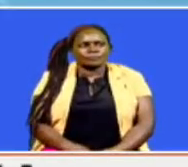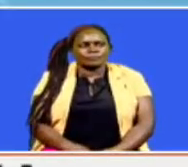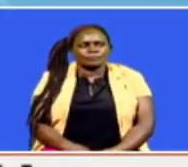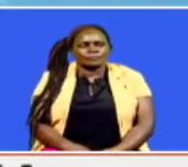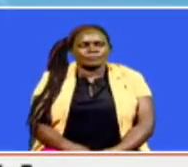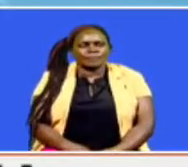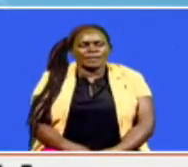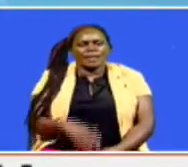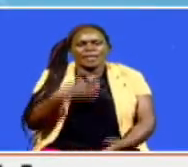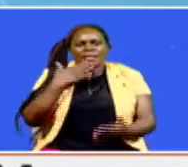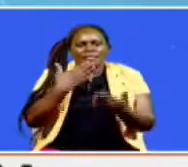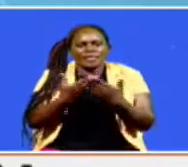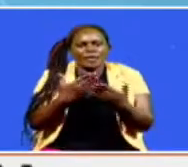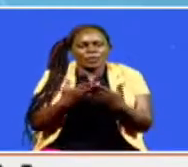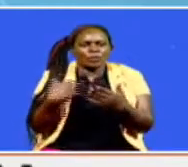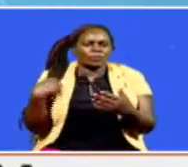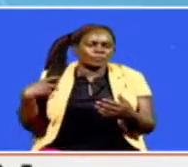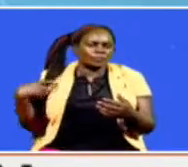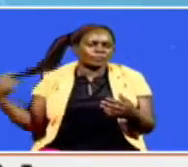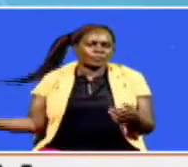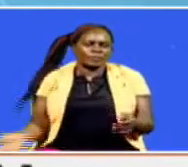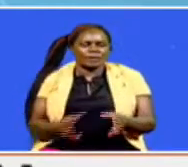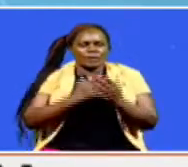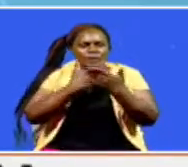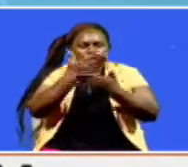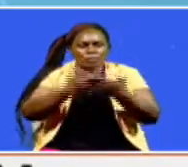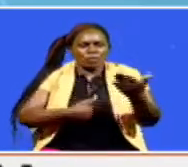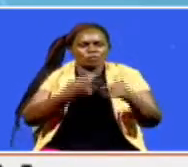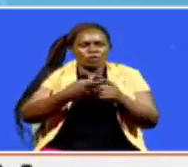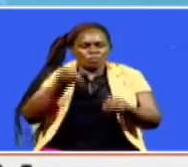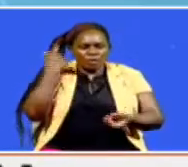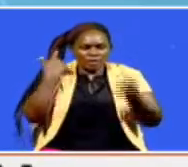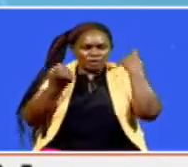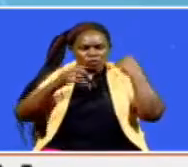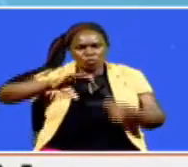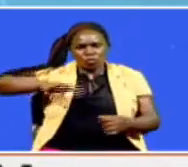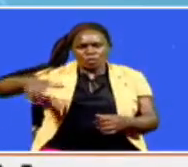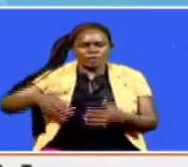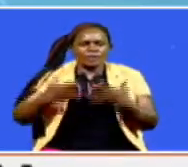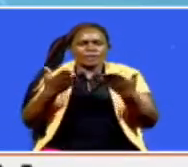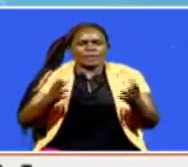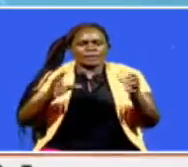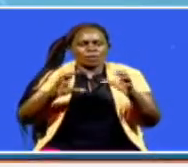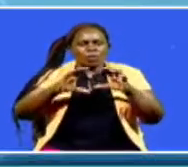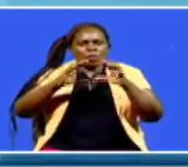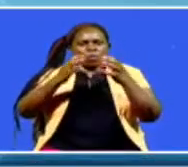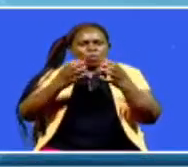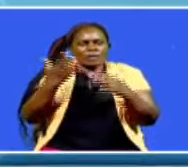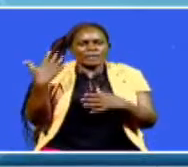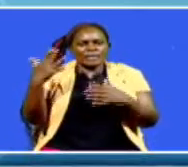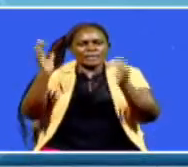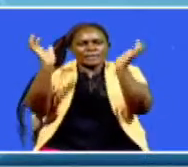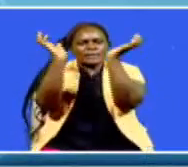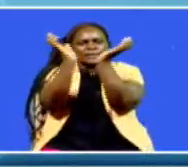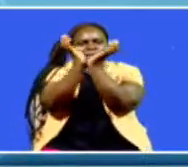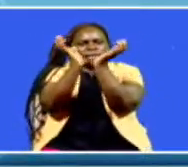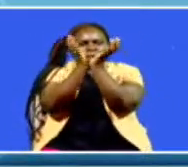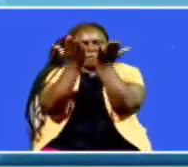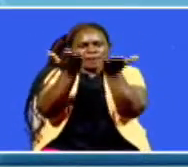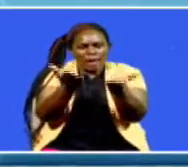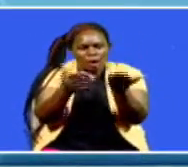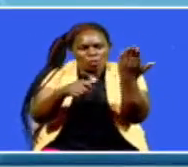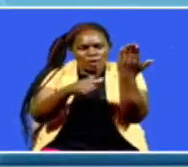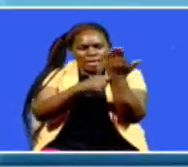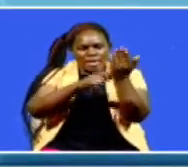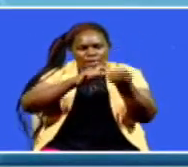Emmanuel Toa, asante sana for giving us that report from Kericho County. Now, the World Green Stadium in Kericho has now